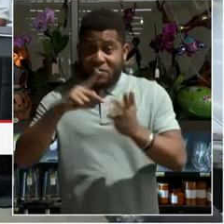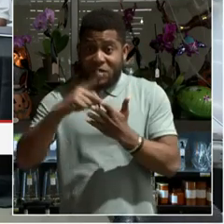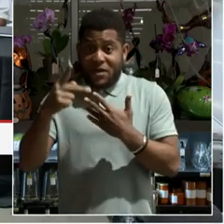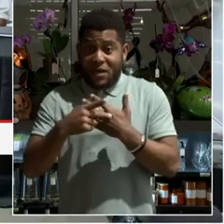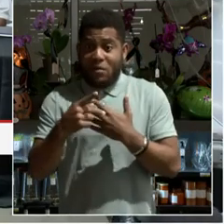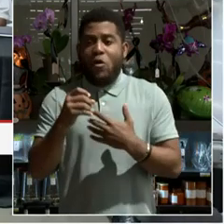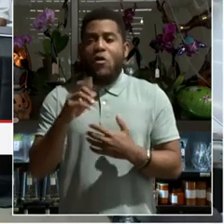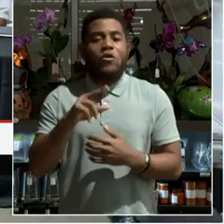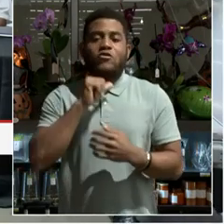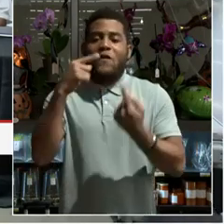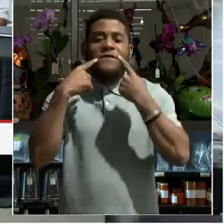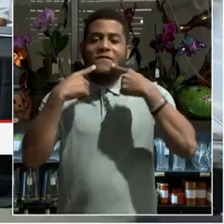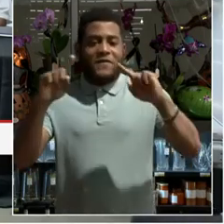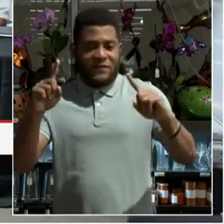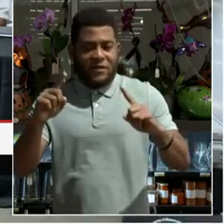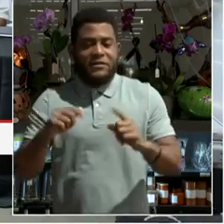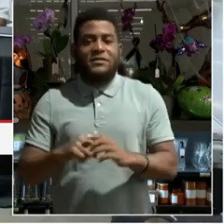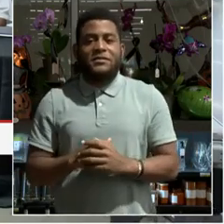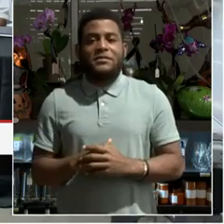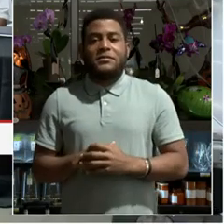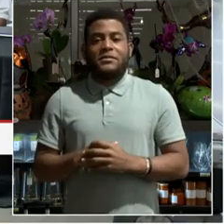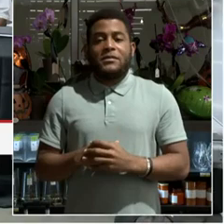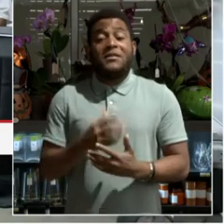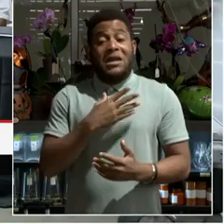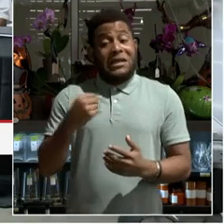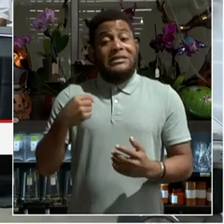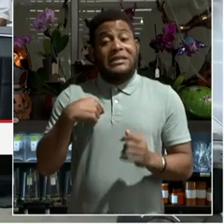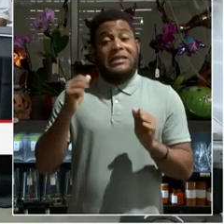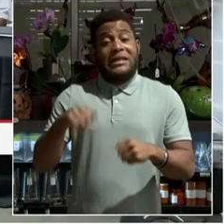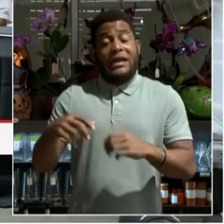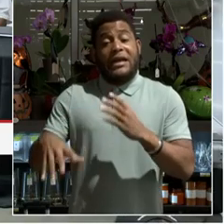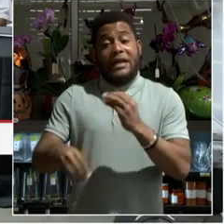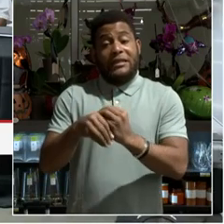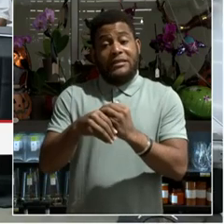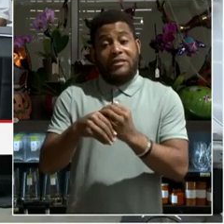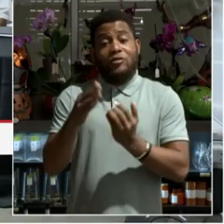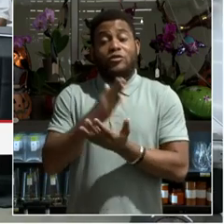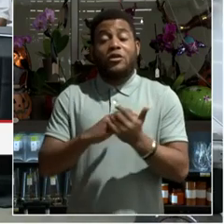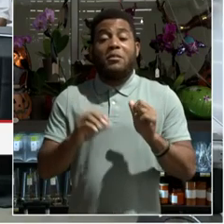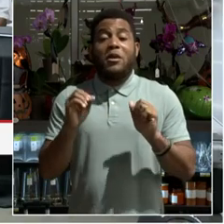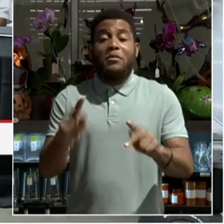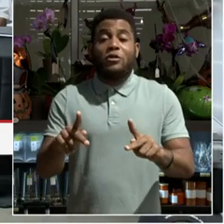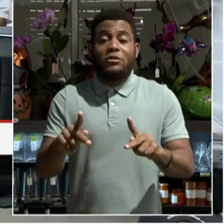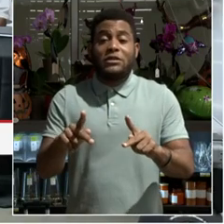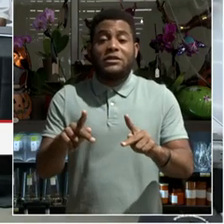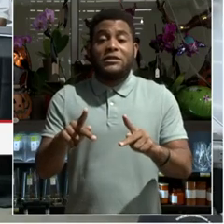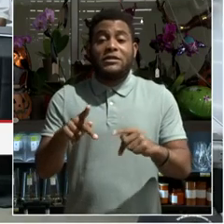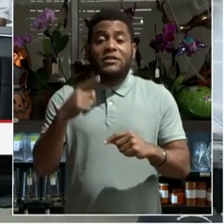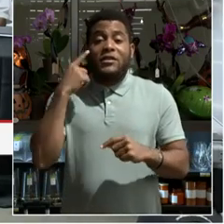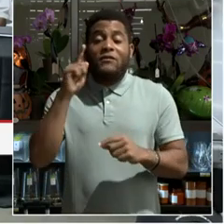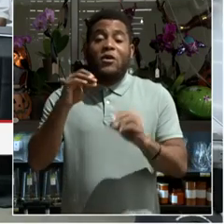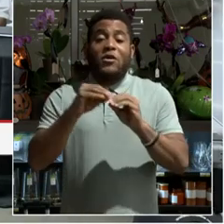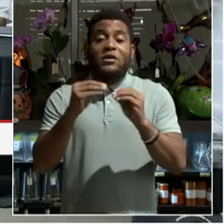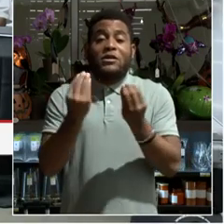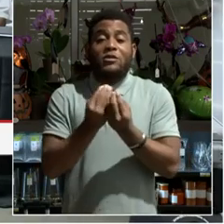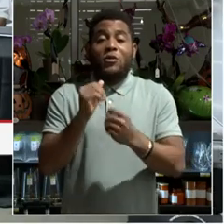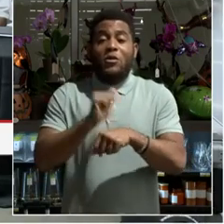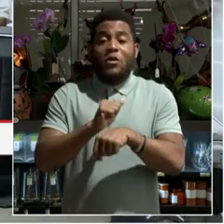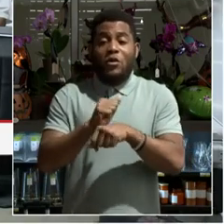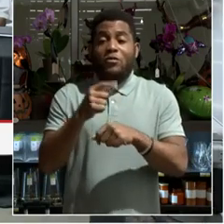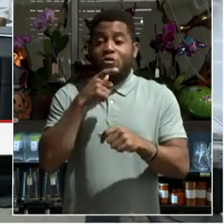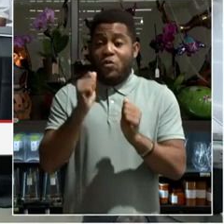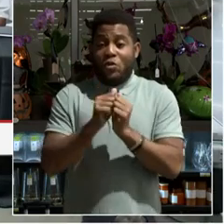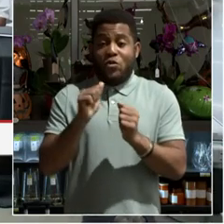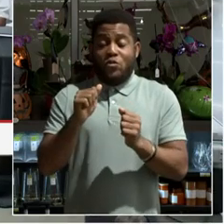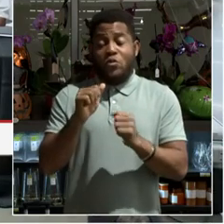that. And I can also say, though, there are opportunities all the time for organizations to work with us. And in